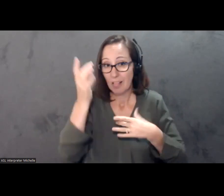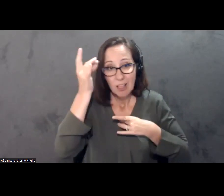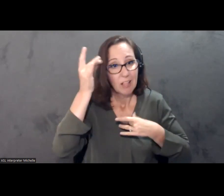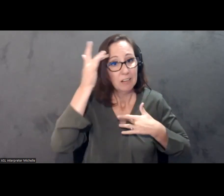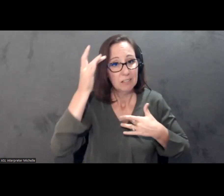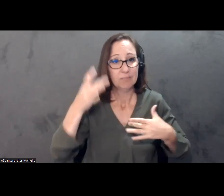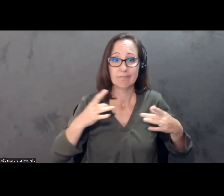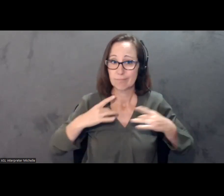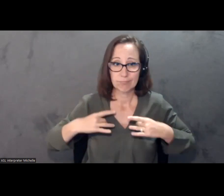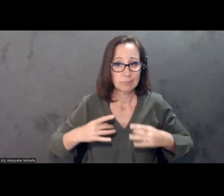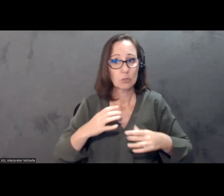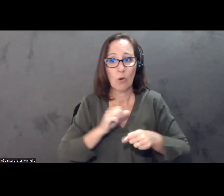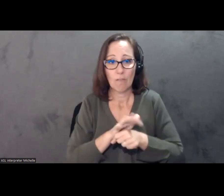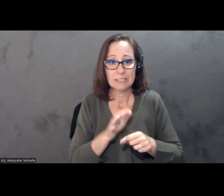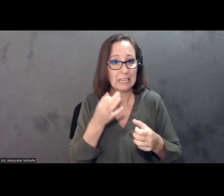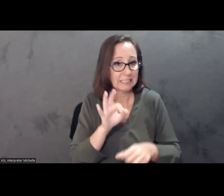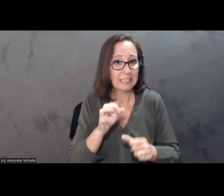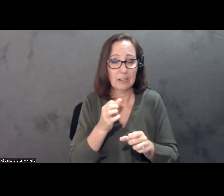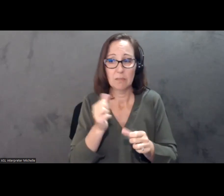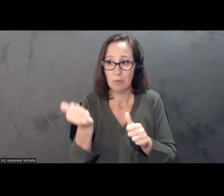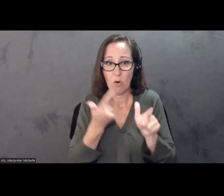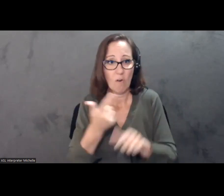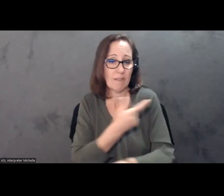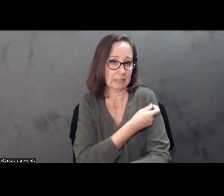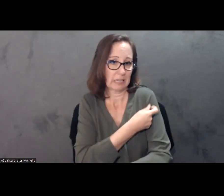our facilities. Thank you.